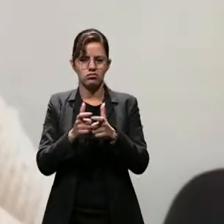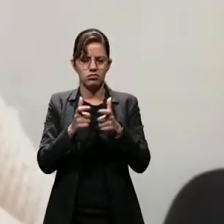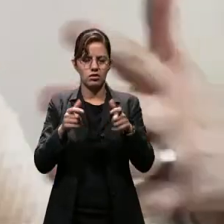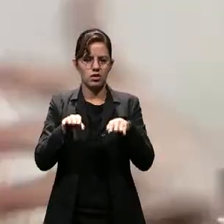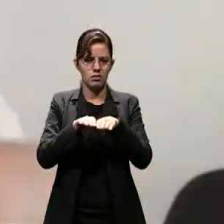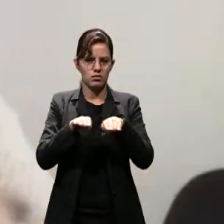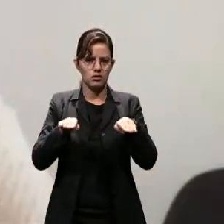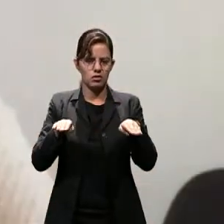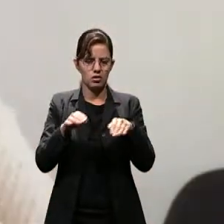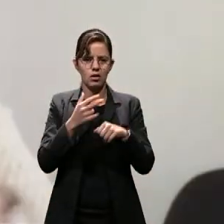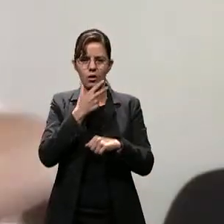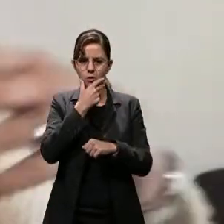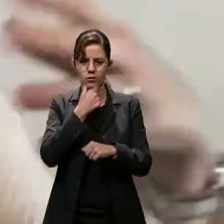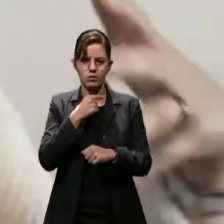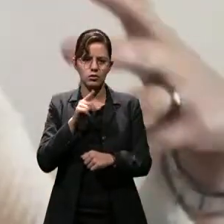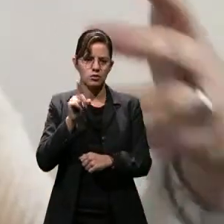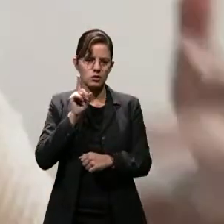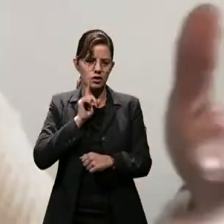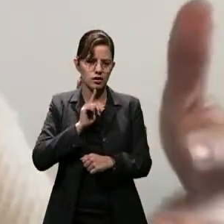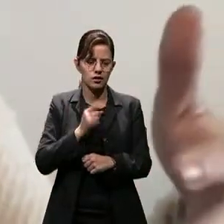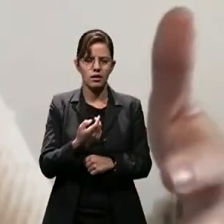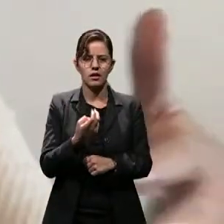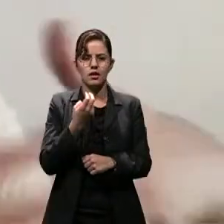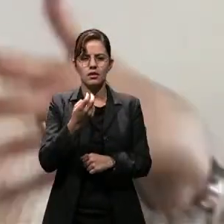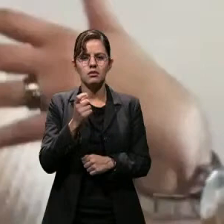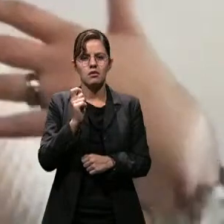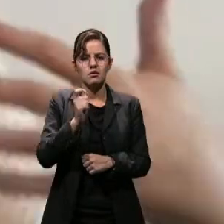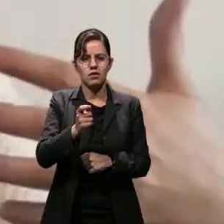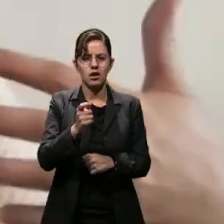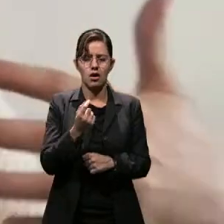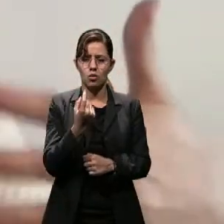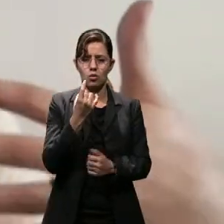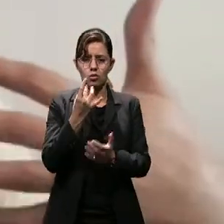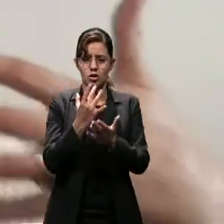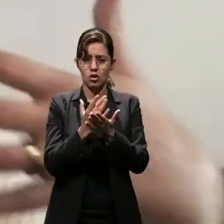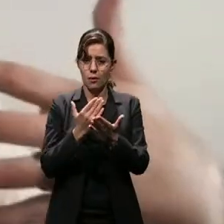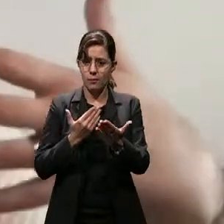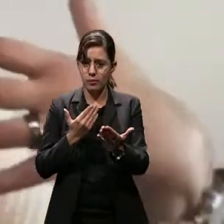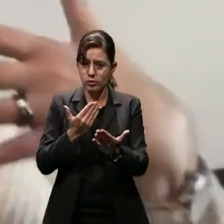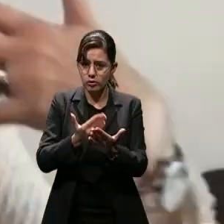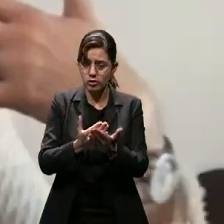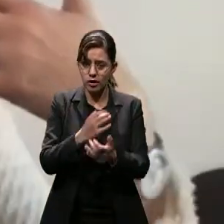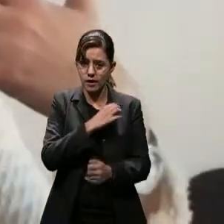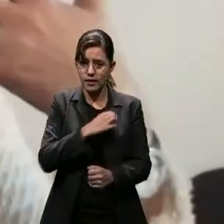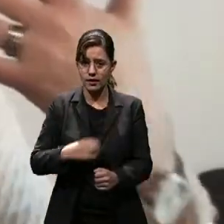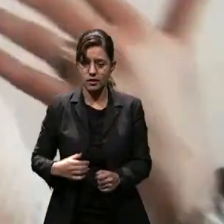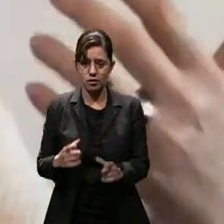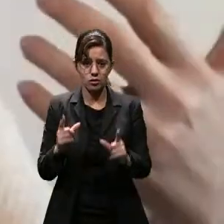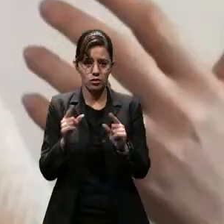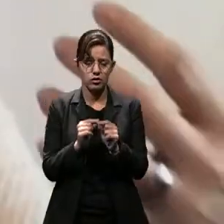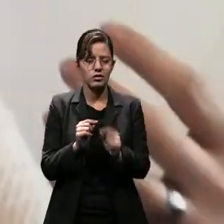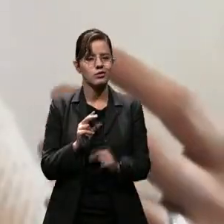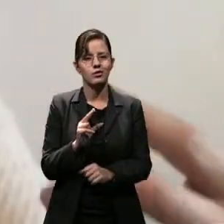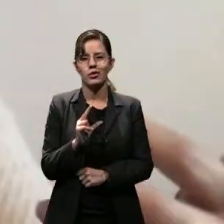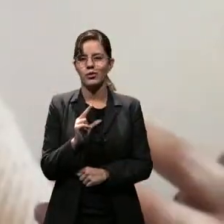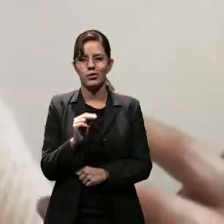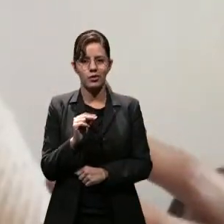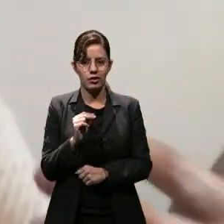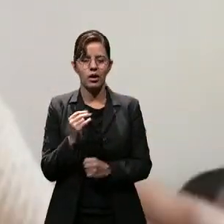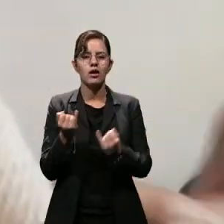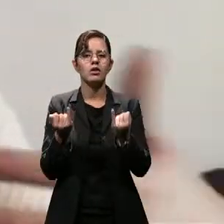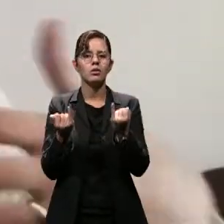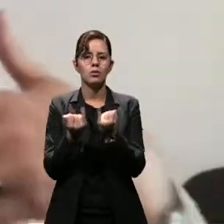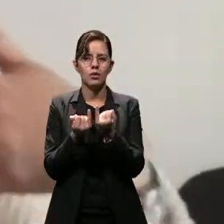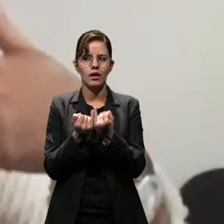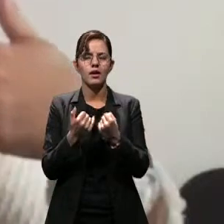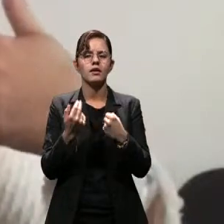parity, that we need to understand not only as a mechanism to apply to the position, but